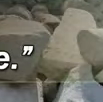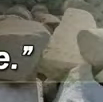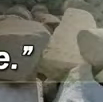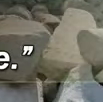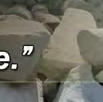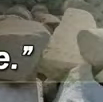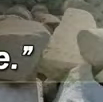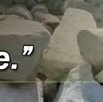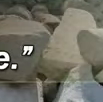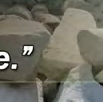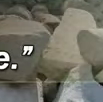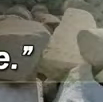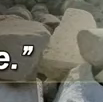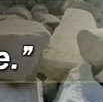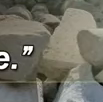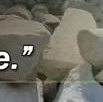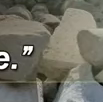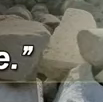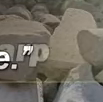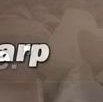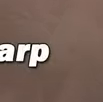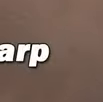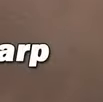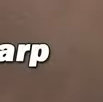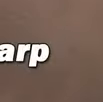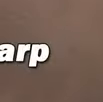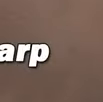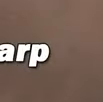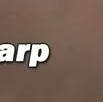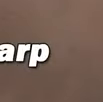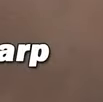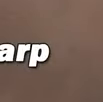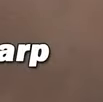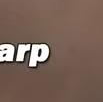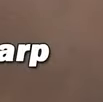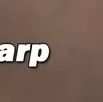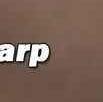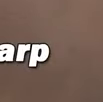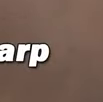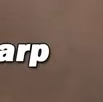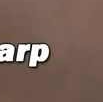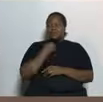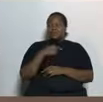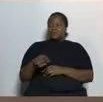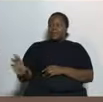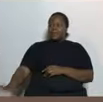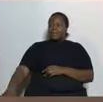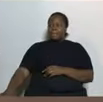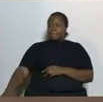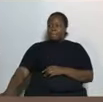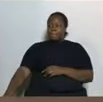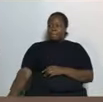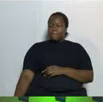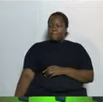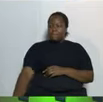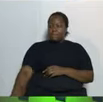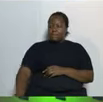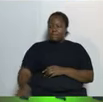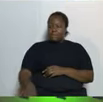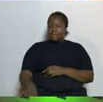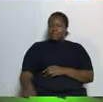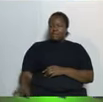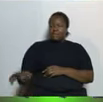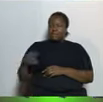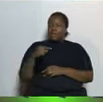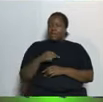marketplace. Now, the word Smyrna means sweet-smelling incense. When Polycarp came in there, this godly Christian leader,